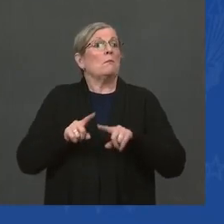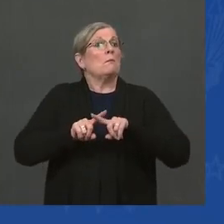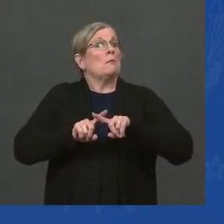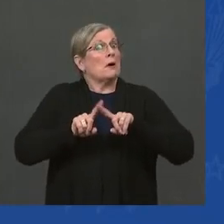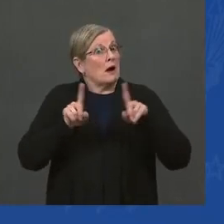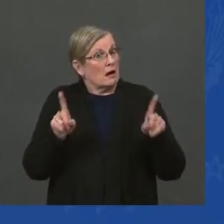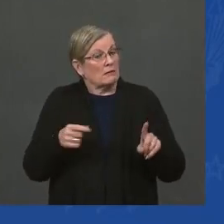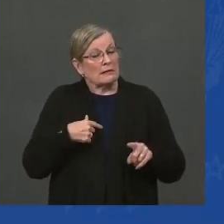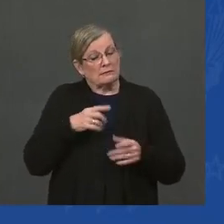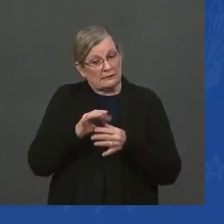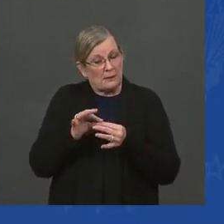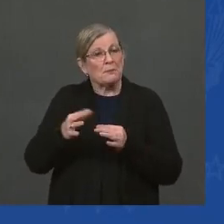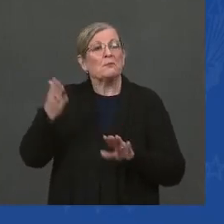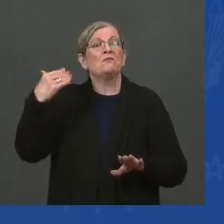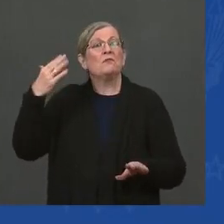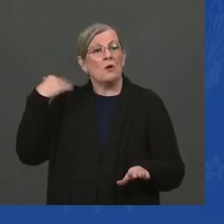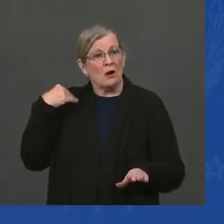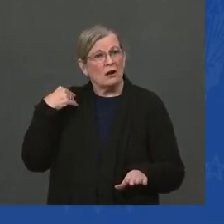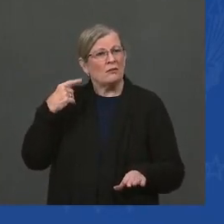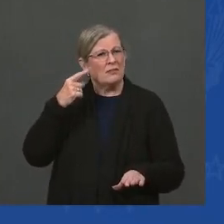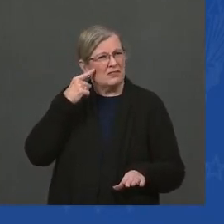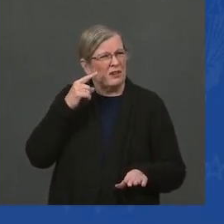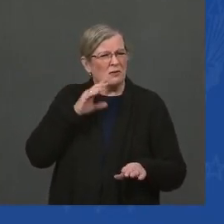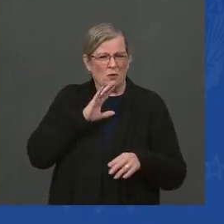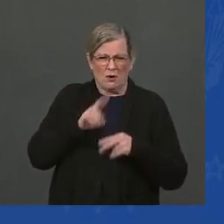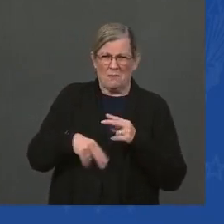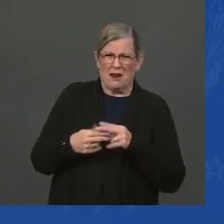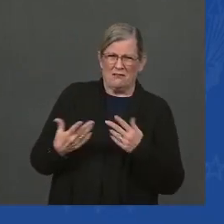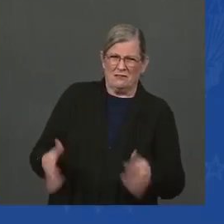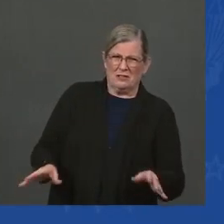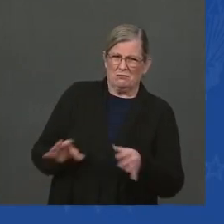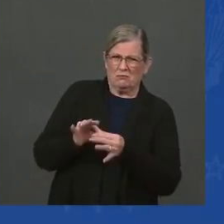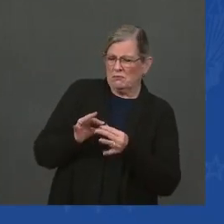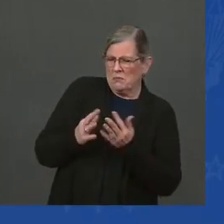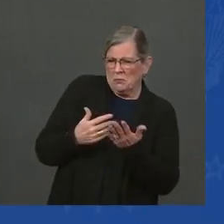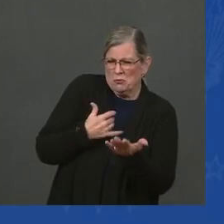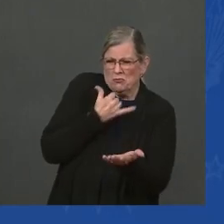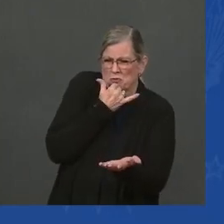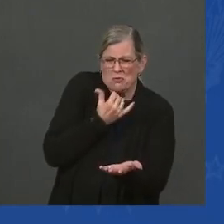talked about this, Phil, but I may be mistaken, I